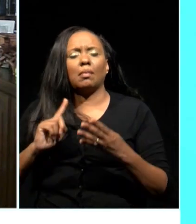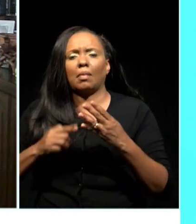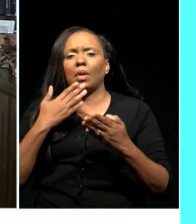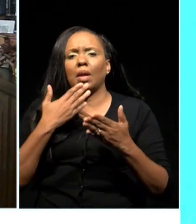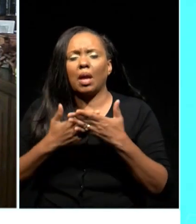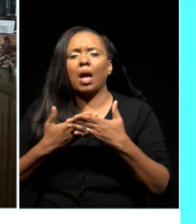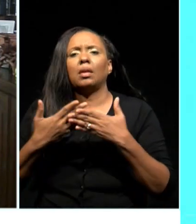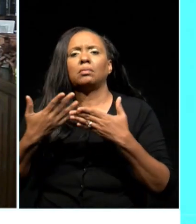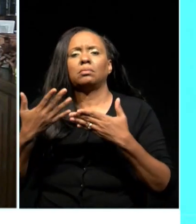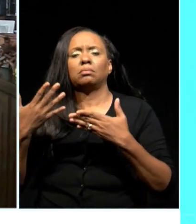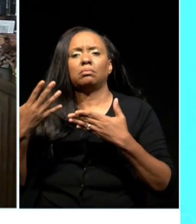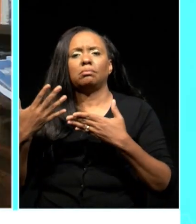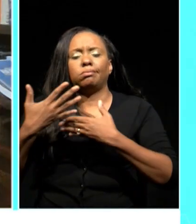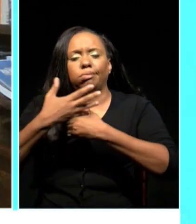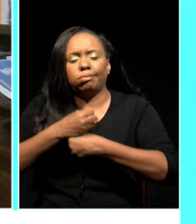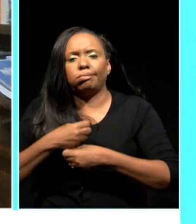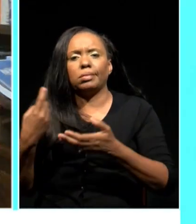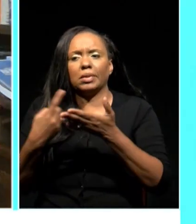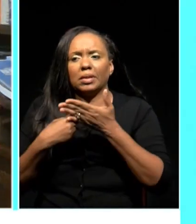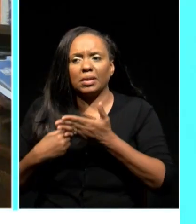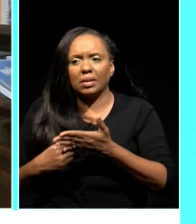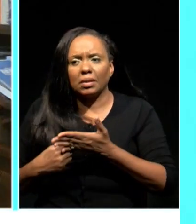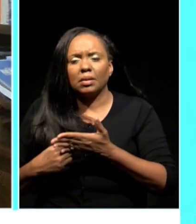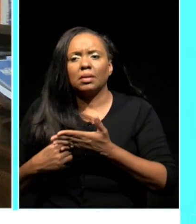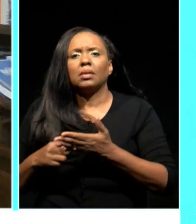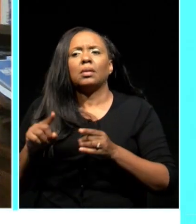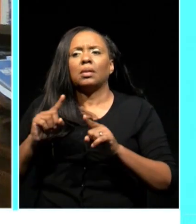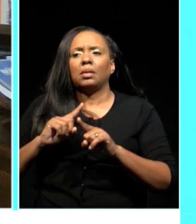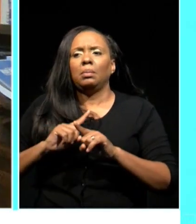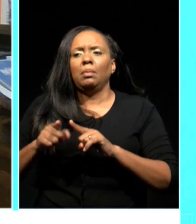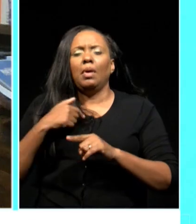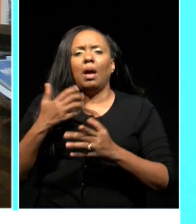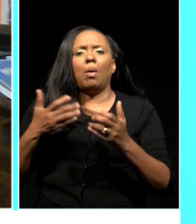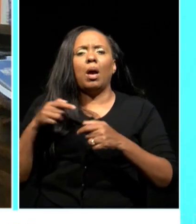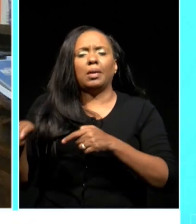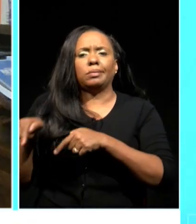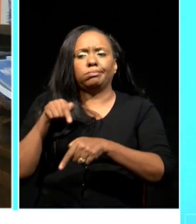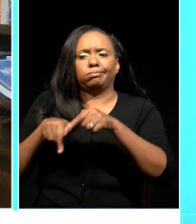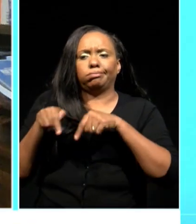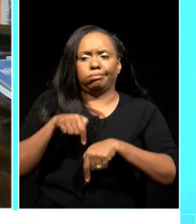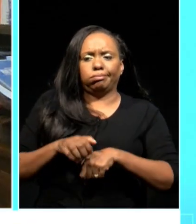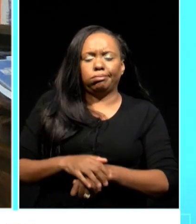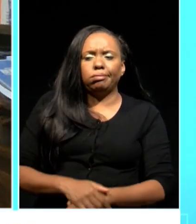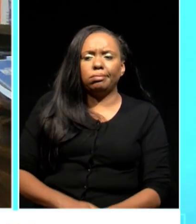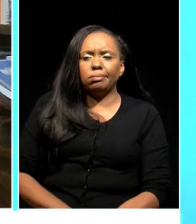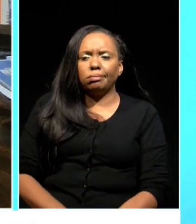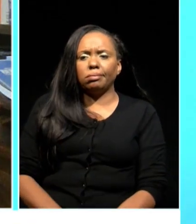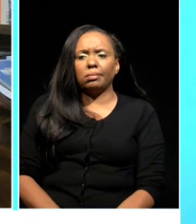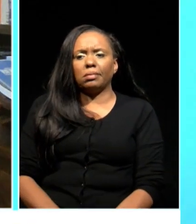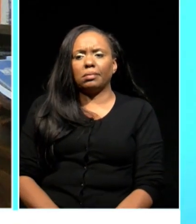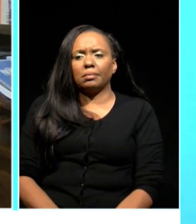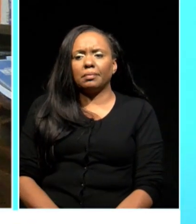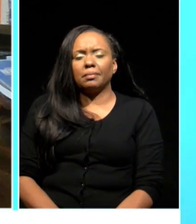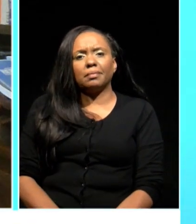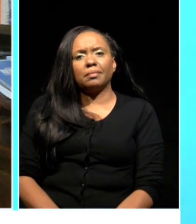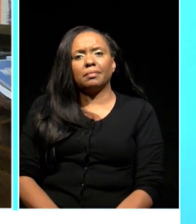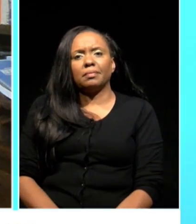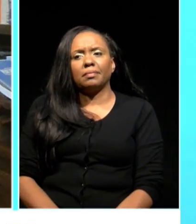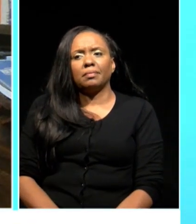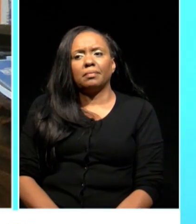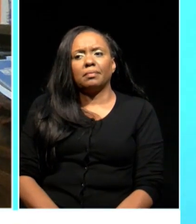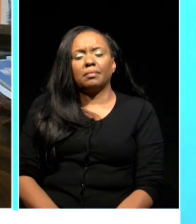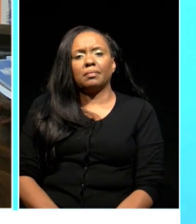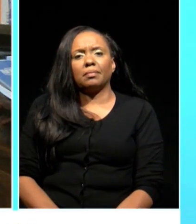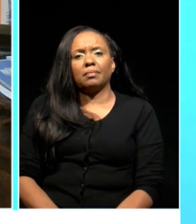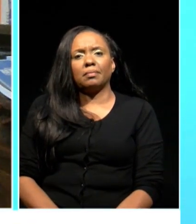comprehensive discussion of. However, I want to go back to where we started, and that is to say that one of the things for me in